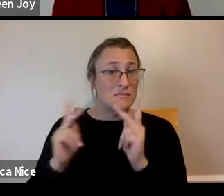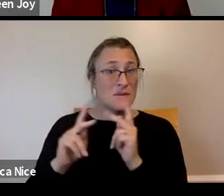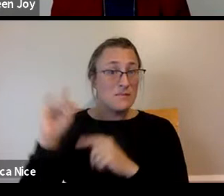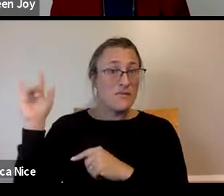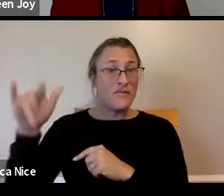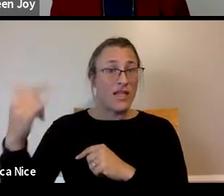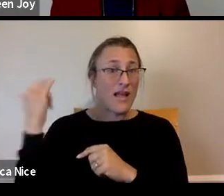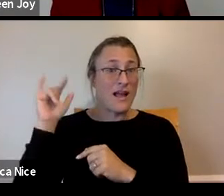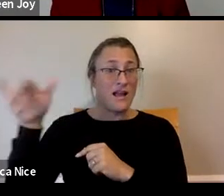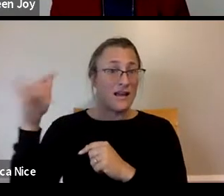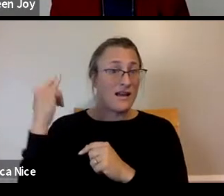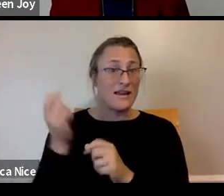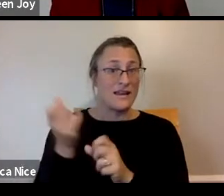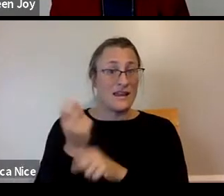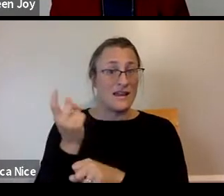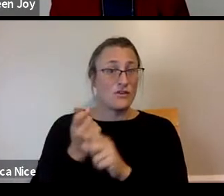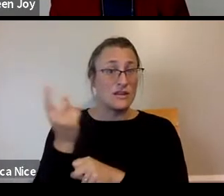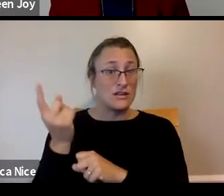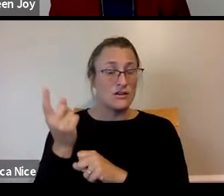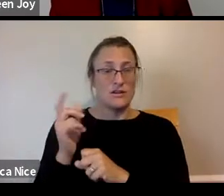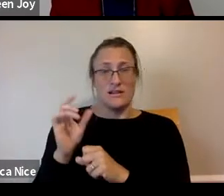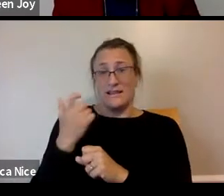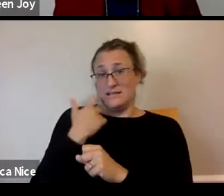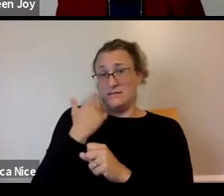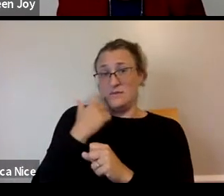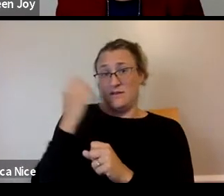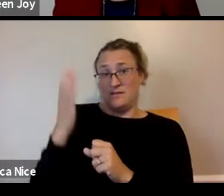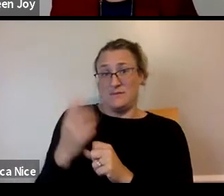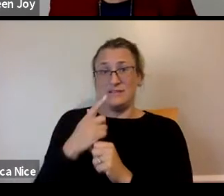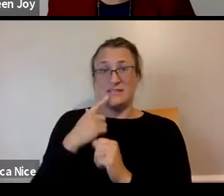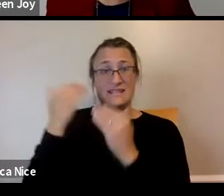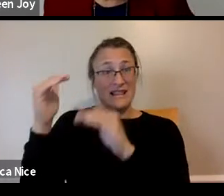year. As the previous speaker said, it's limited